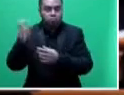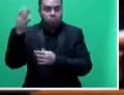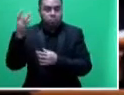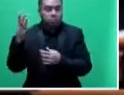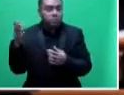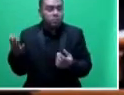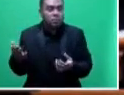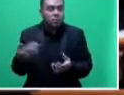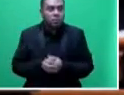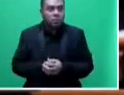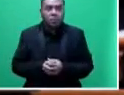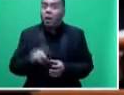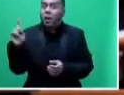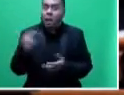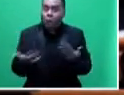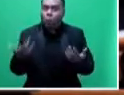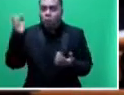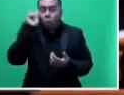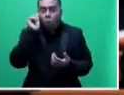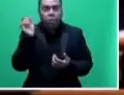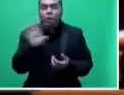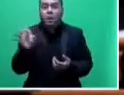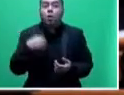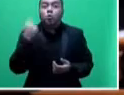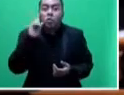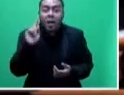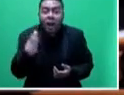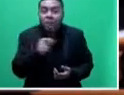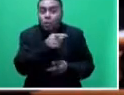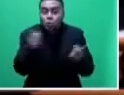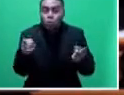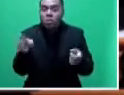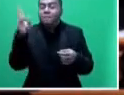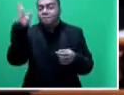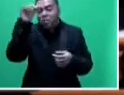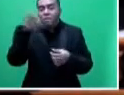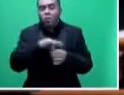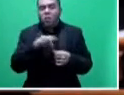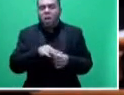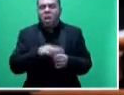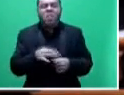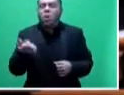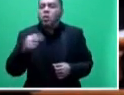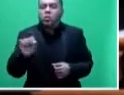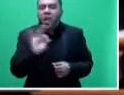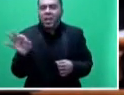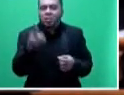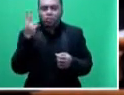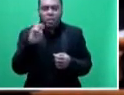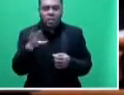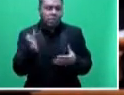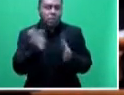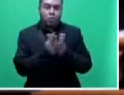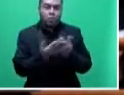know that SODALPA is all about. They are not about looking after you, the Fijian voter. They are about power, and they will use any trick in the book to get